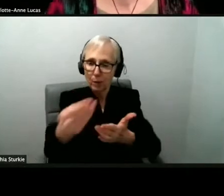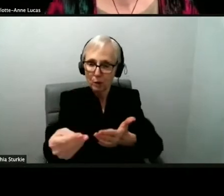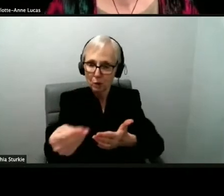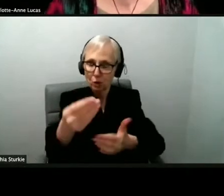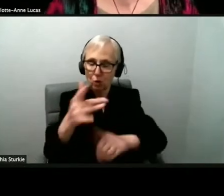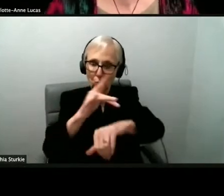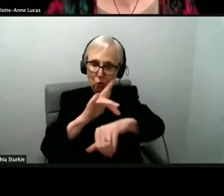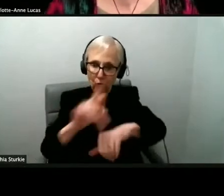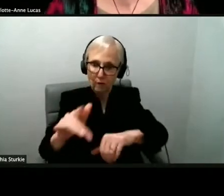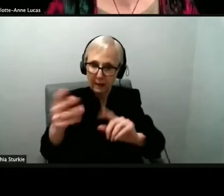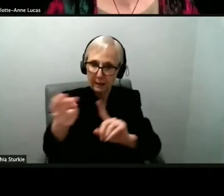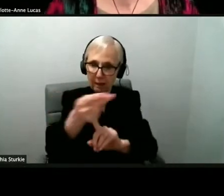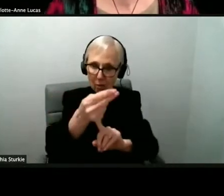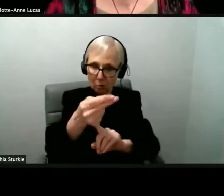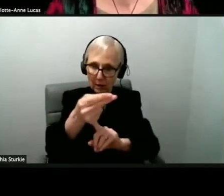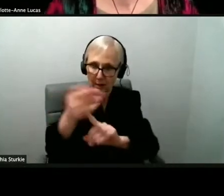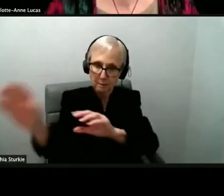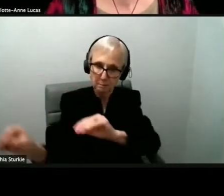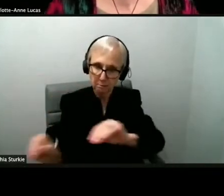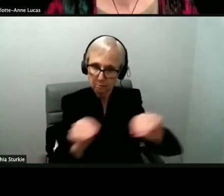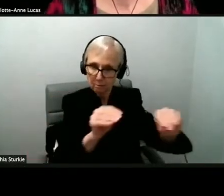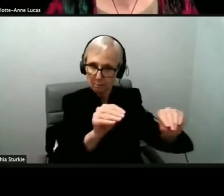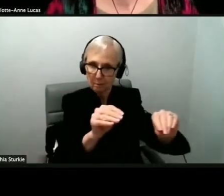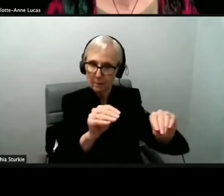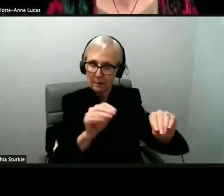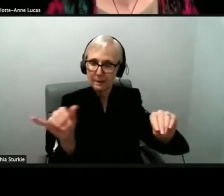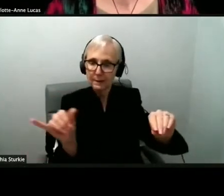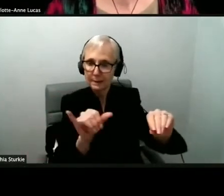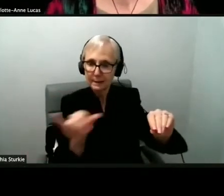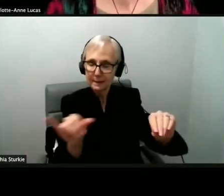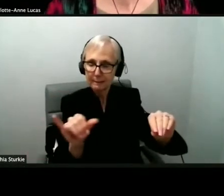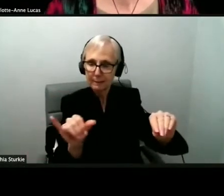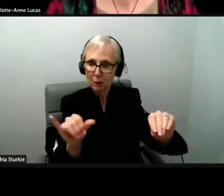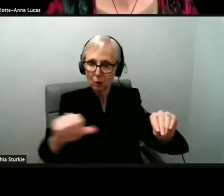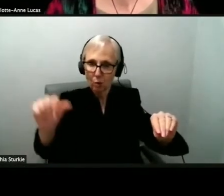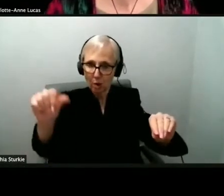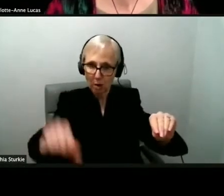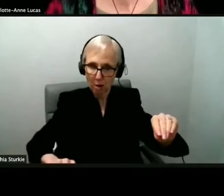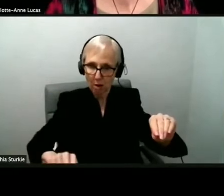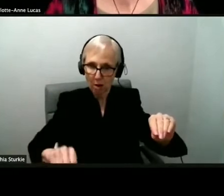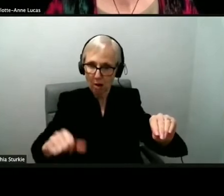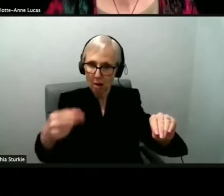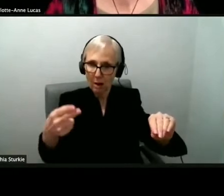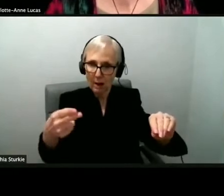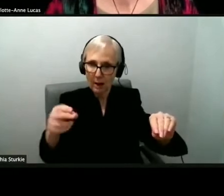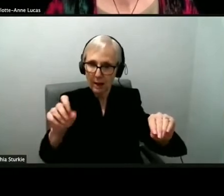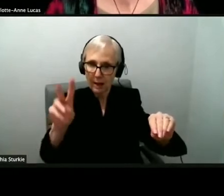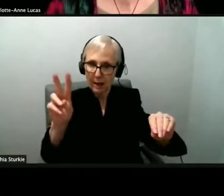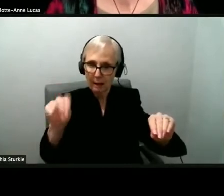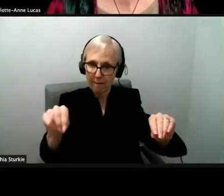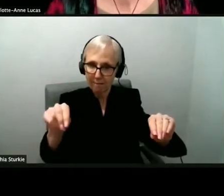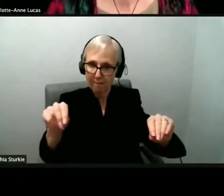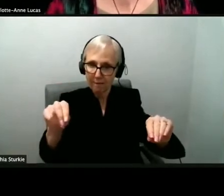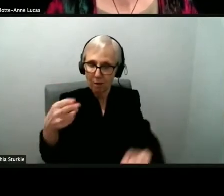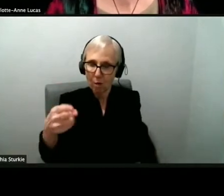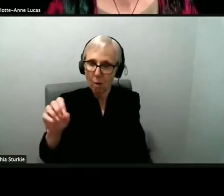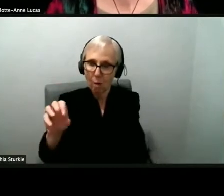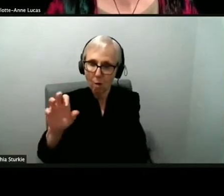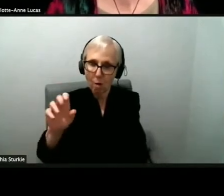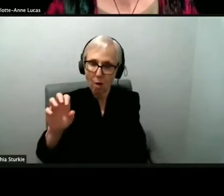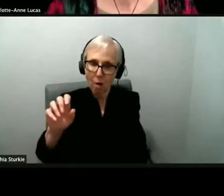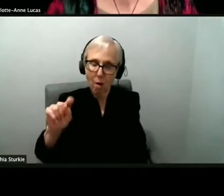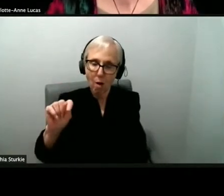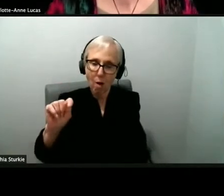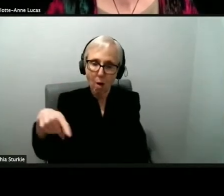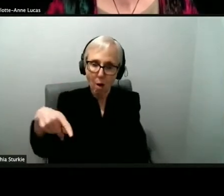temporarily house the homeless, similarly to in Austin. A huge problem with Haven for Hope is they require people to give up their pets, give up their